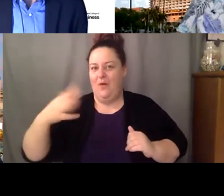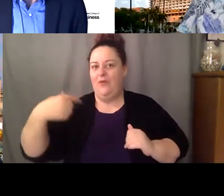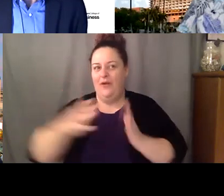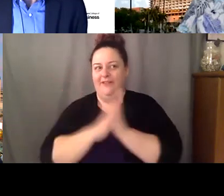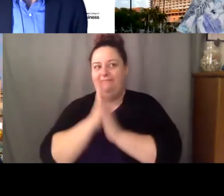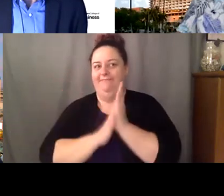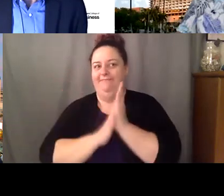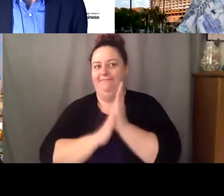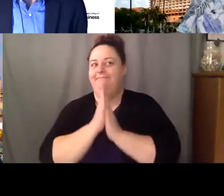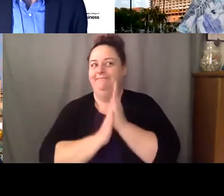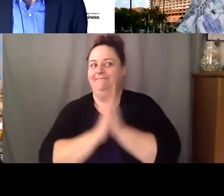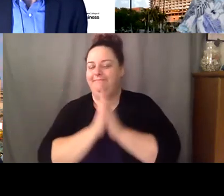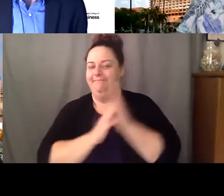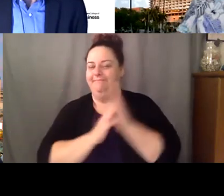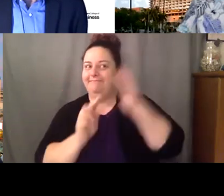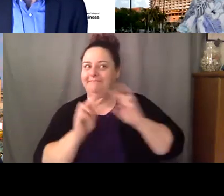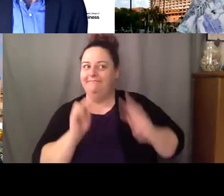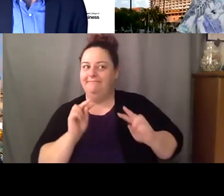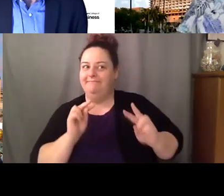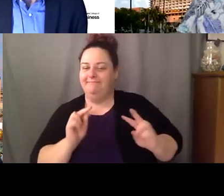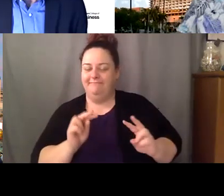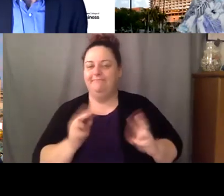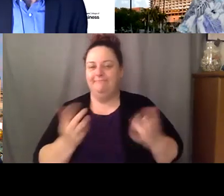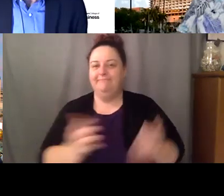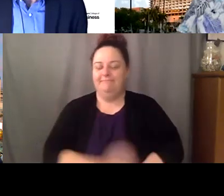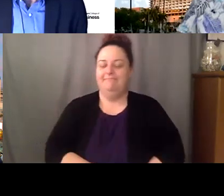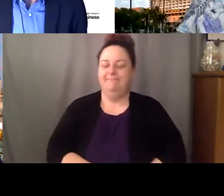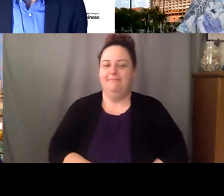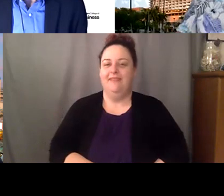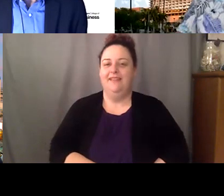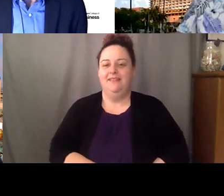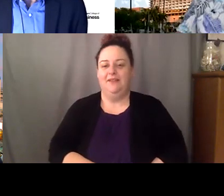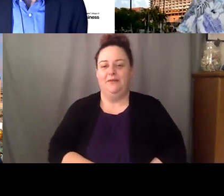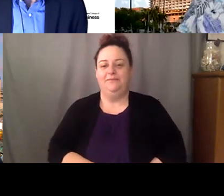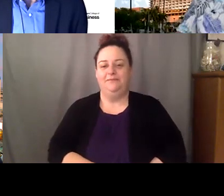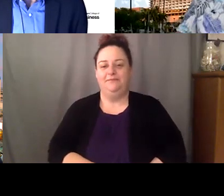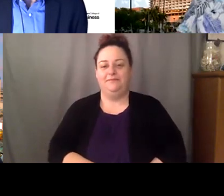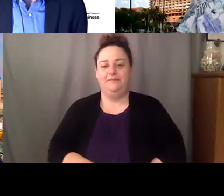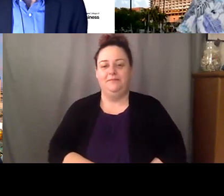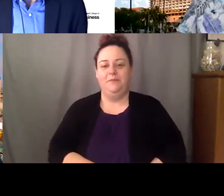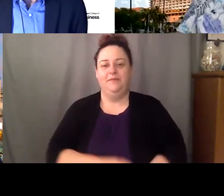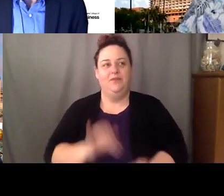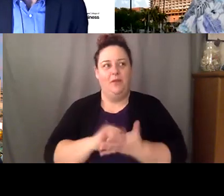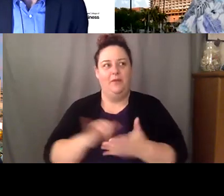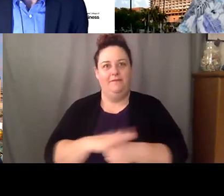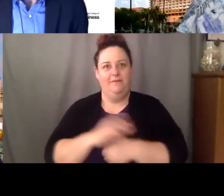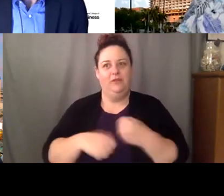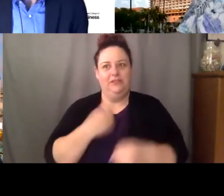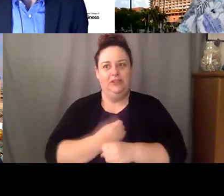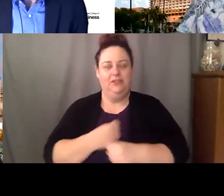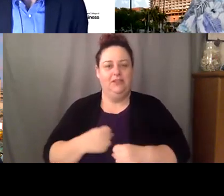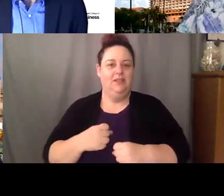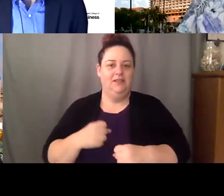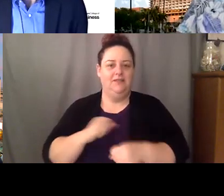is a stellar quarter, getting, you know, the last year, and by then, you know, six periods.